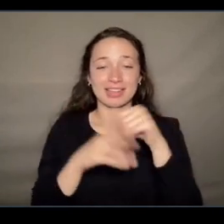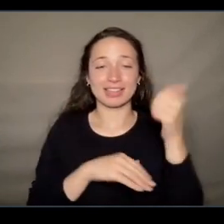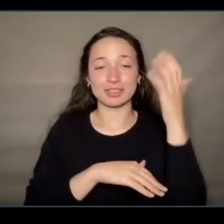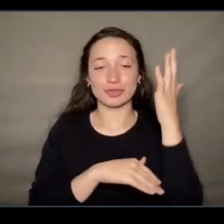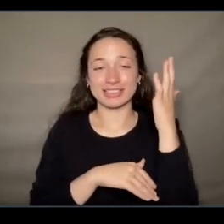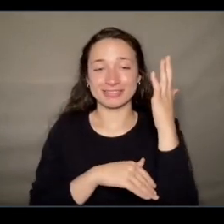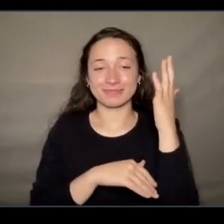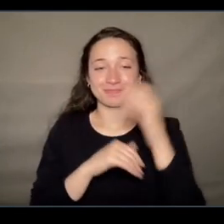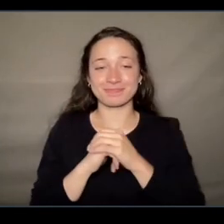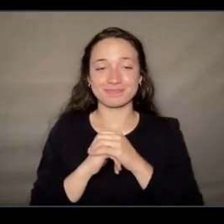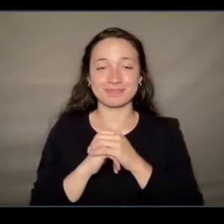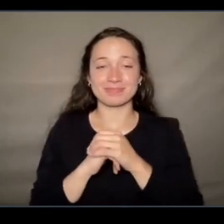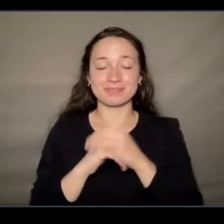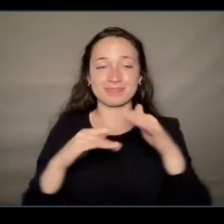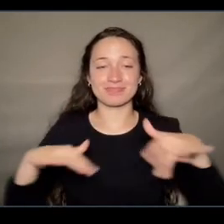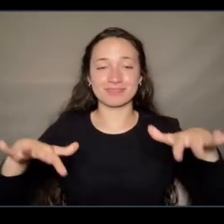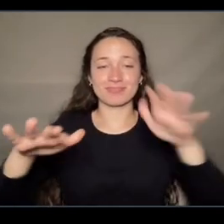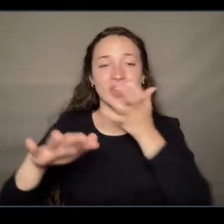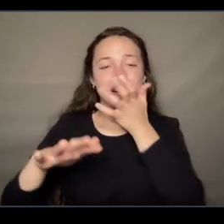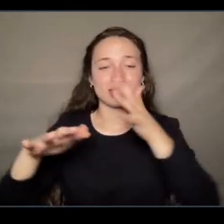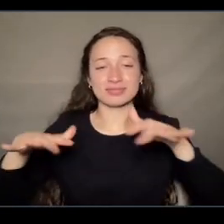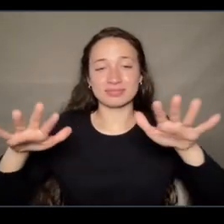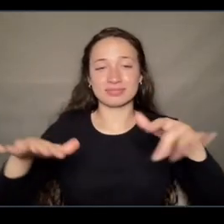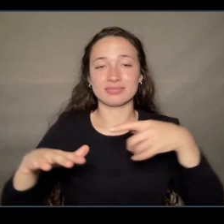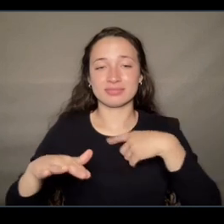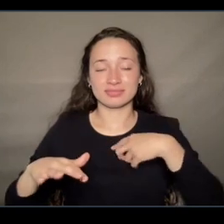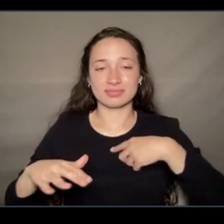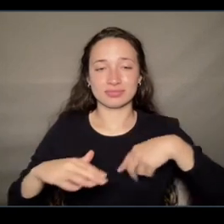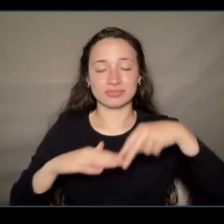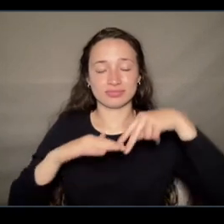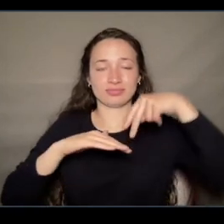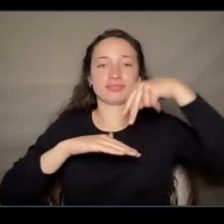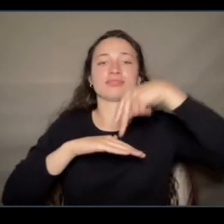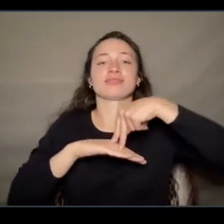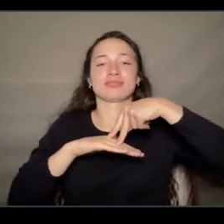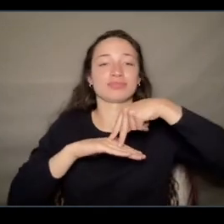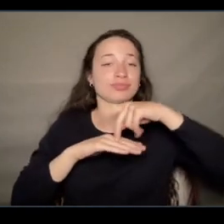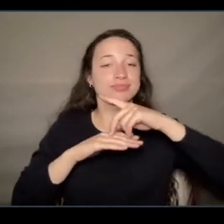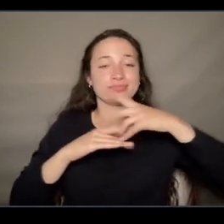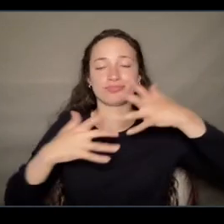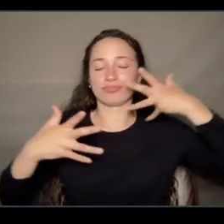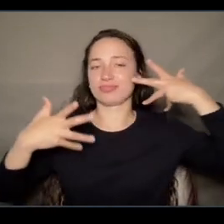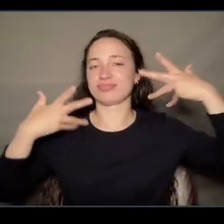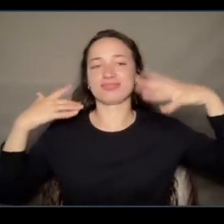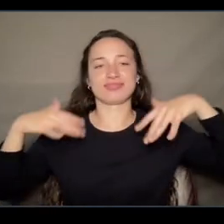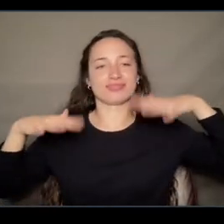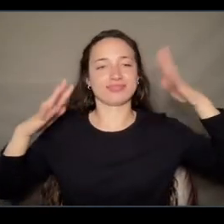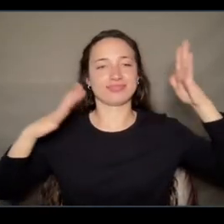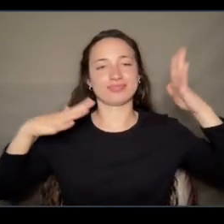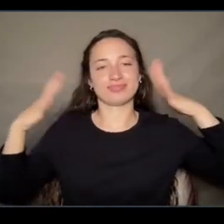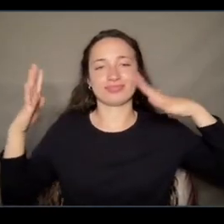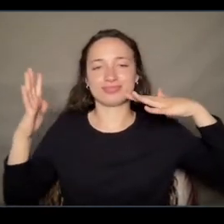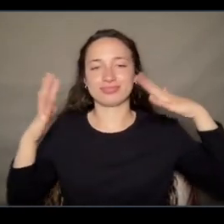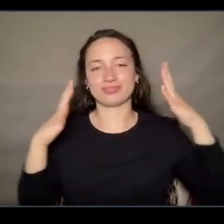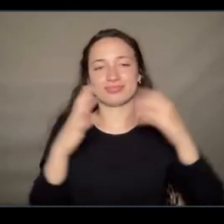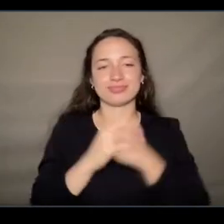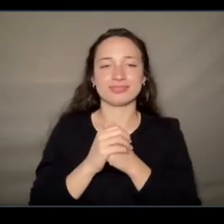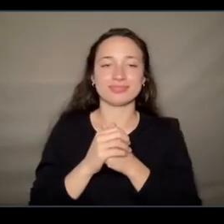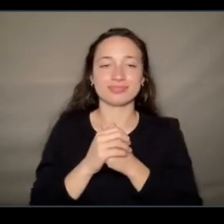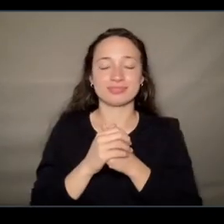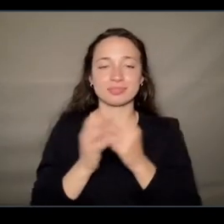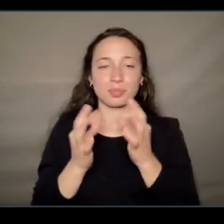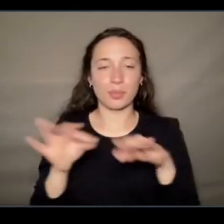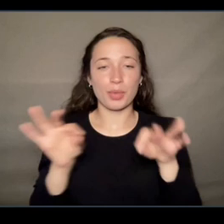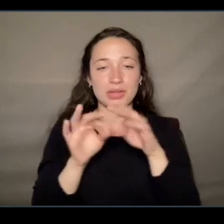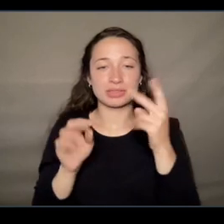in a tree and in a field of marsh grass. I was dwarfed wherever I stood.